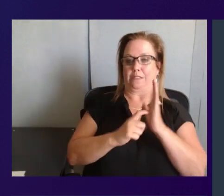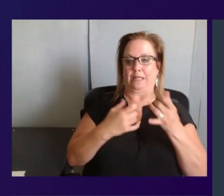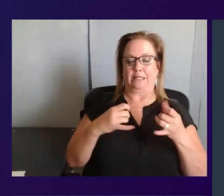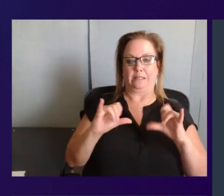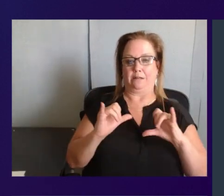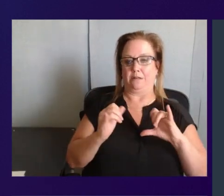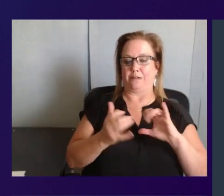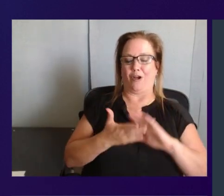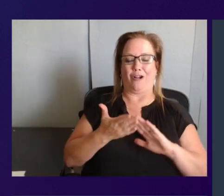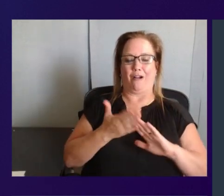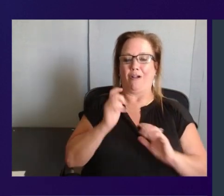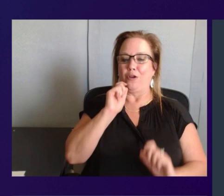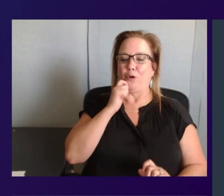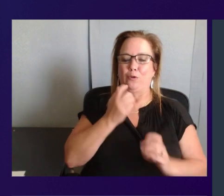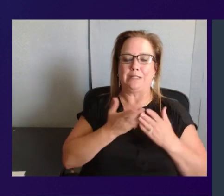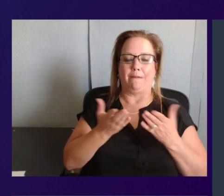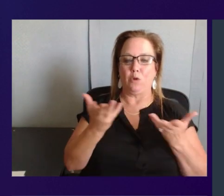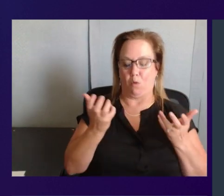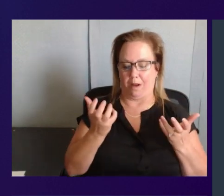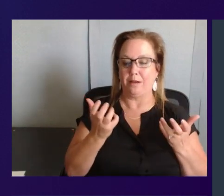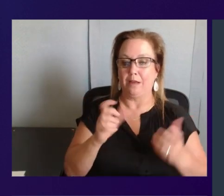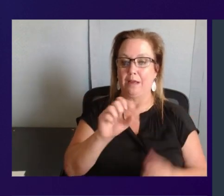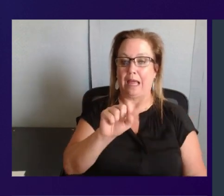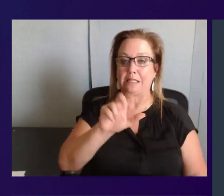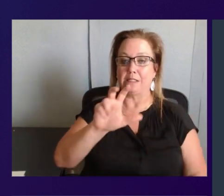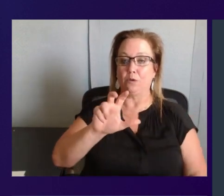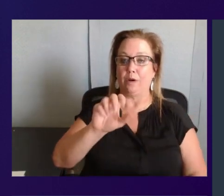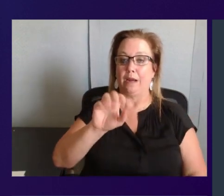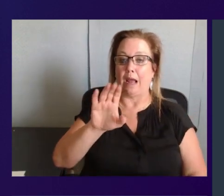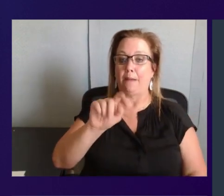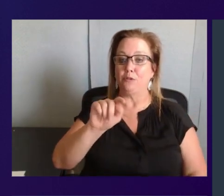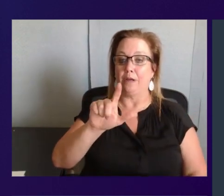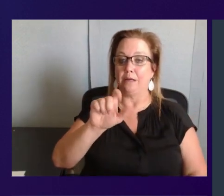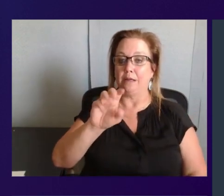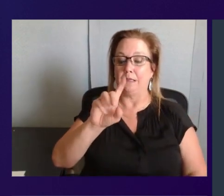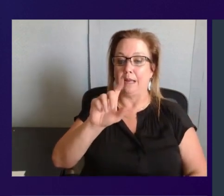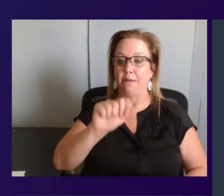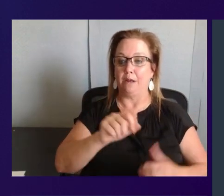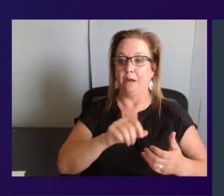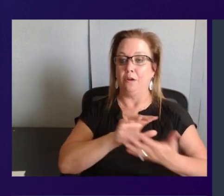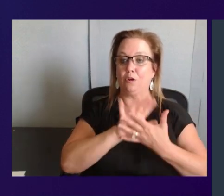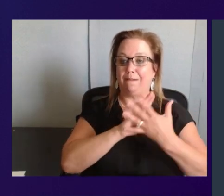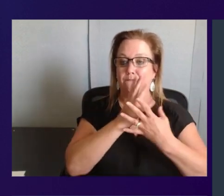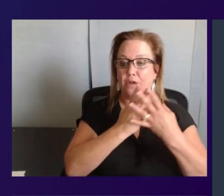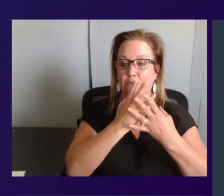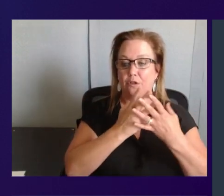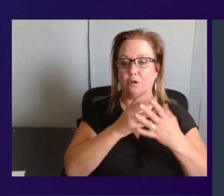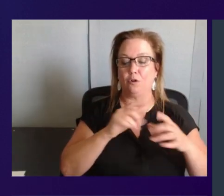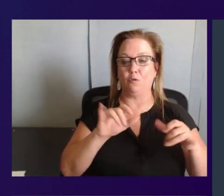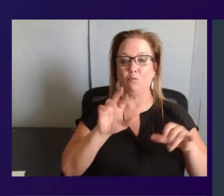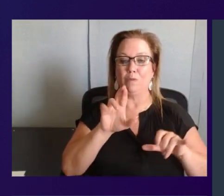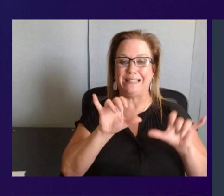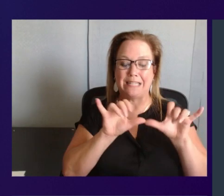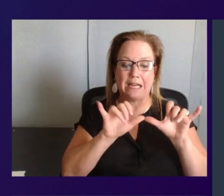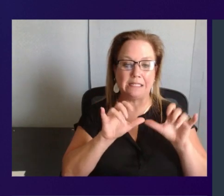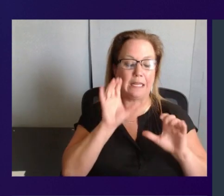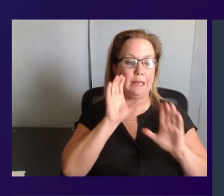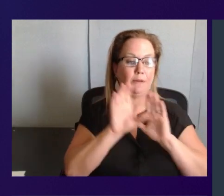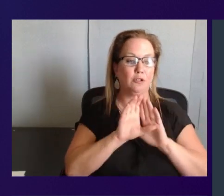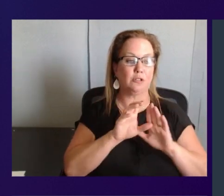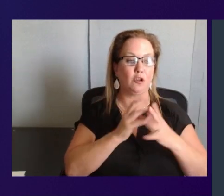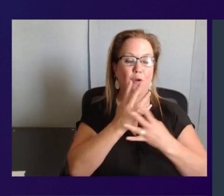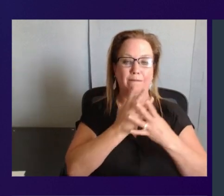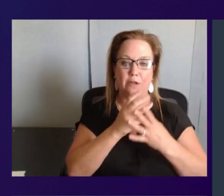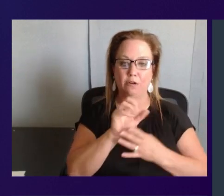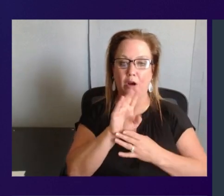of the cool stuff you want it to. With S3 Object Lambda, you can filter rows, you can dynamically resize images, you can filter object lists,